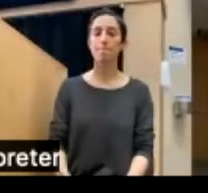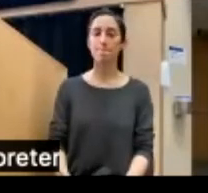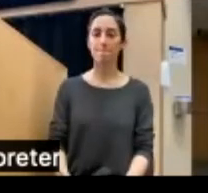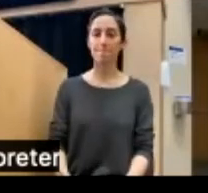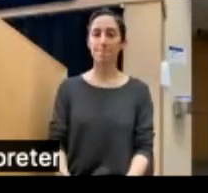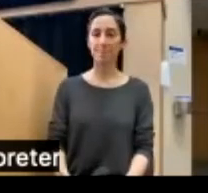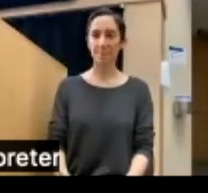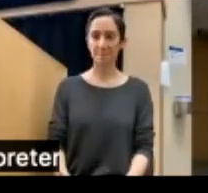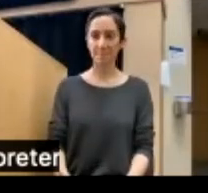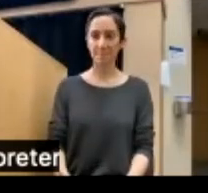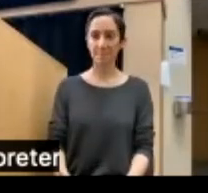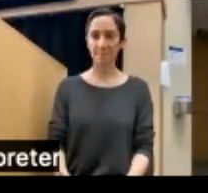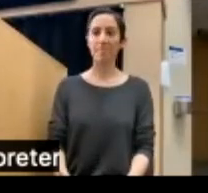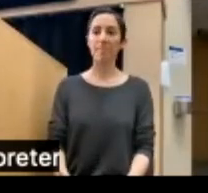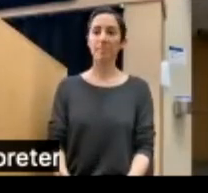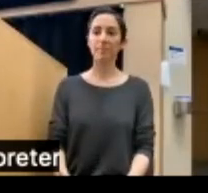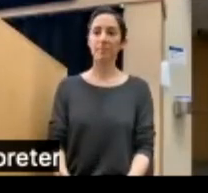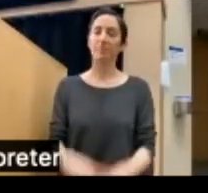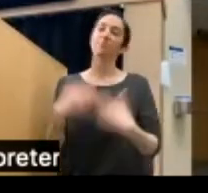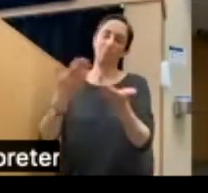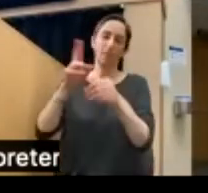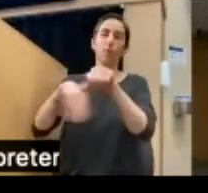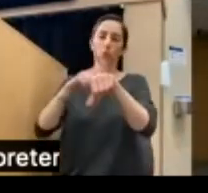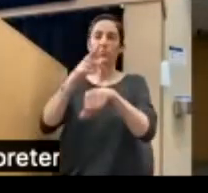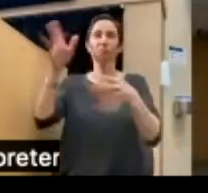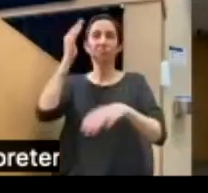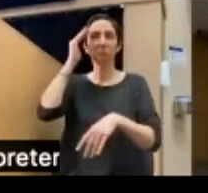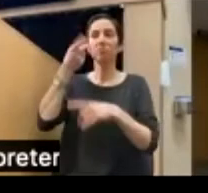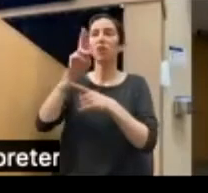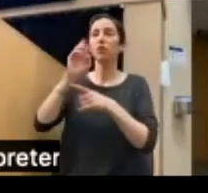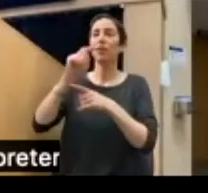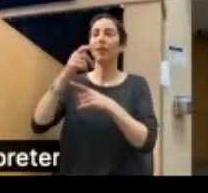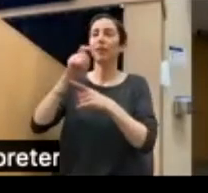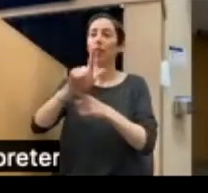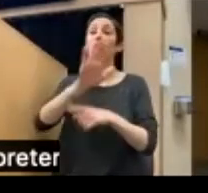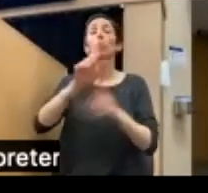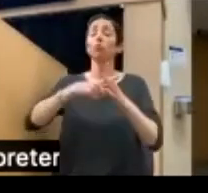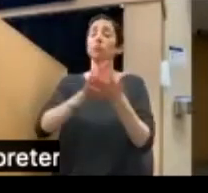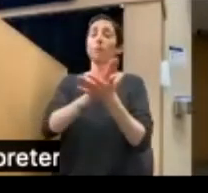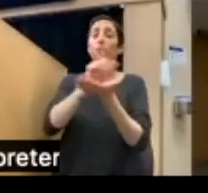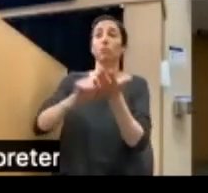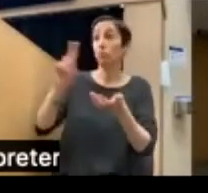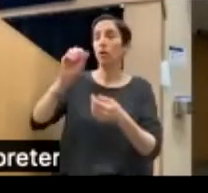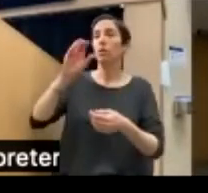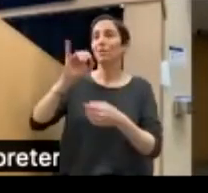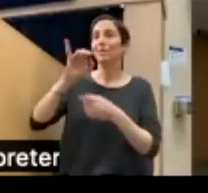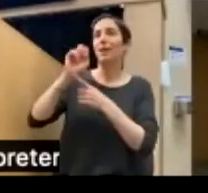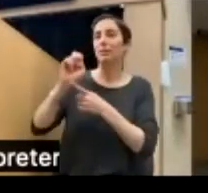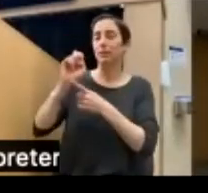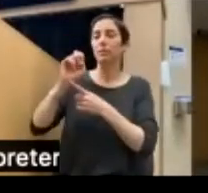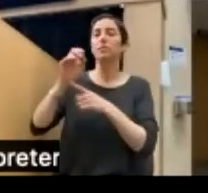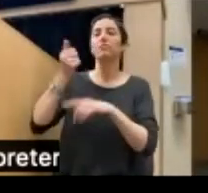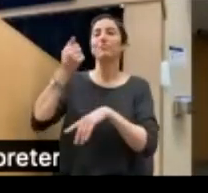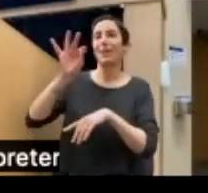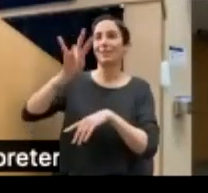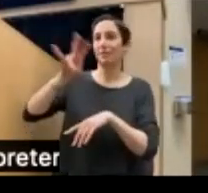Of course, this is Dr. Engel's model. He published his original paper in Science, as many of you know, in 1977. And